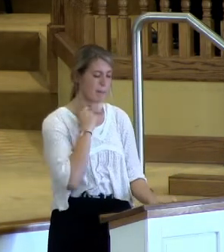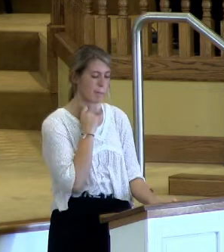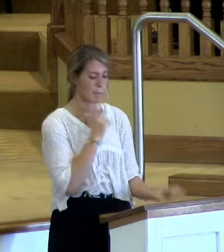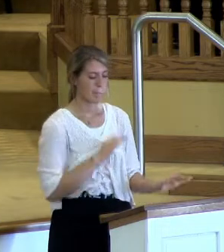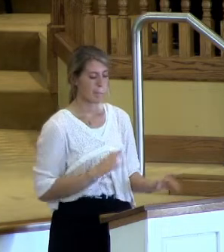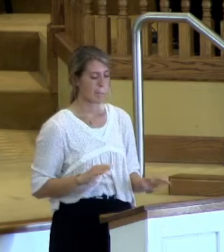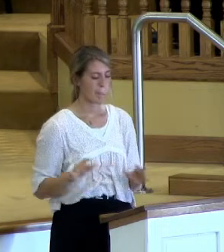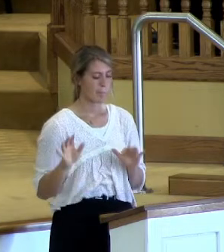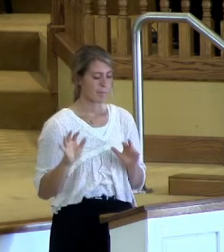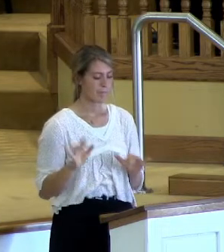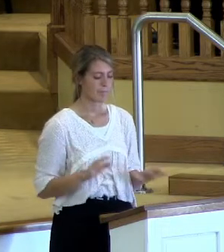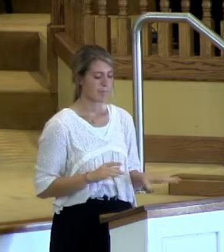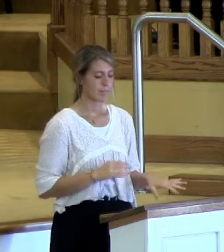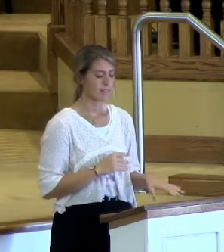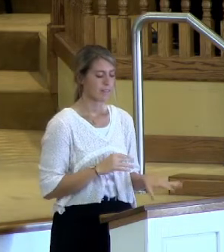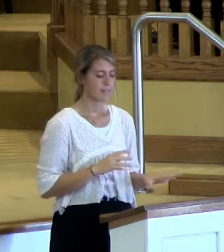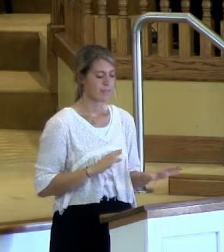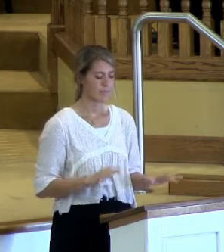faithfulness.